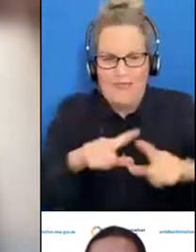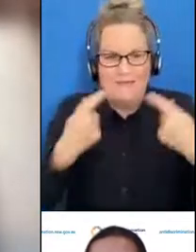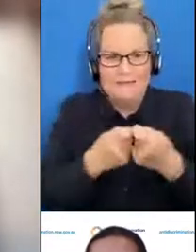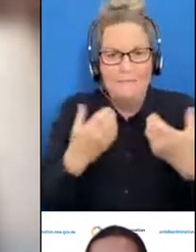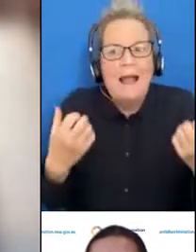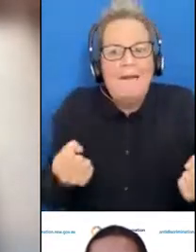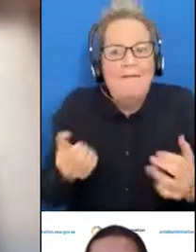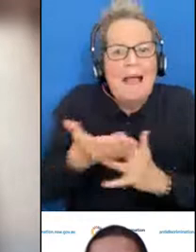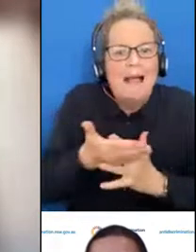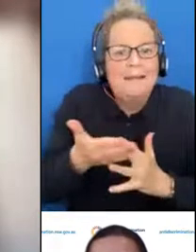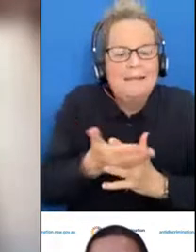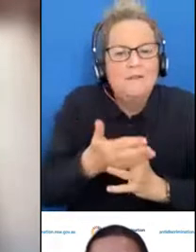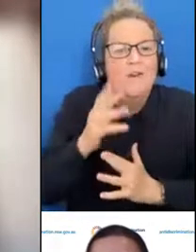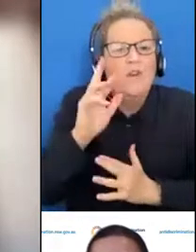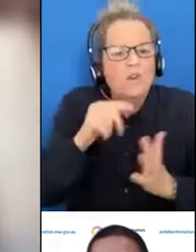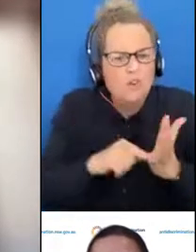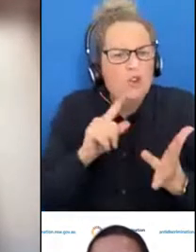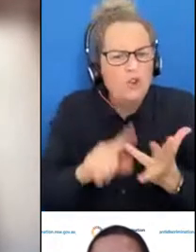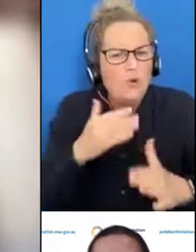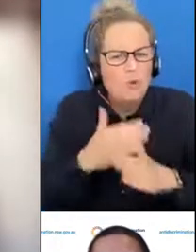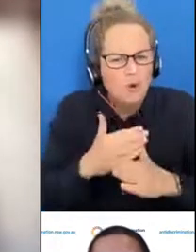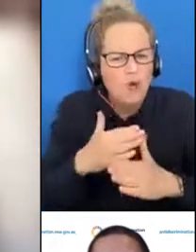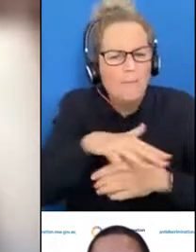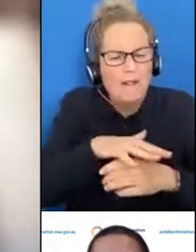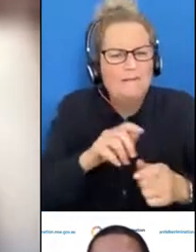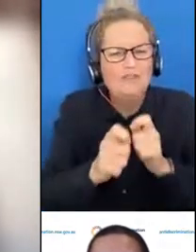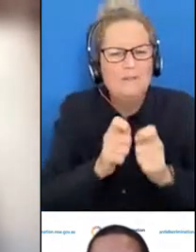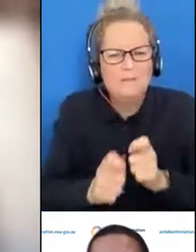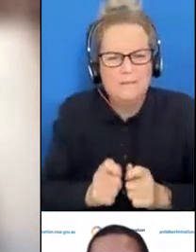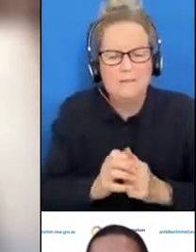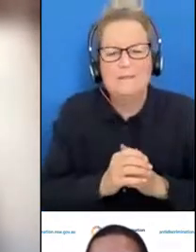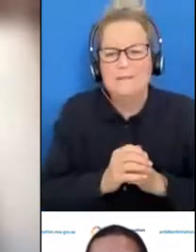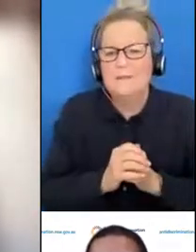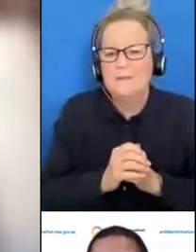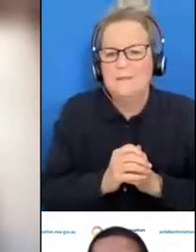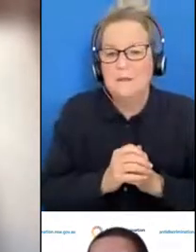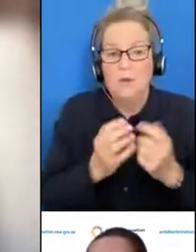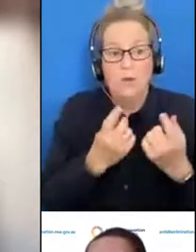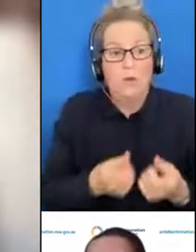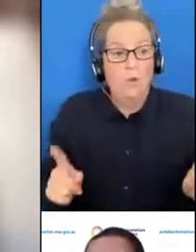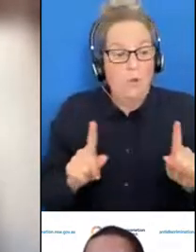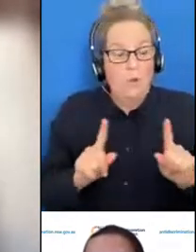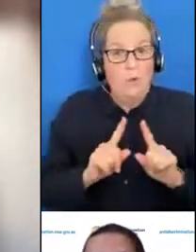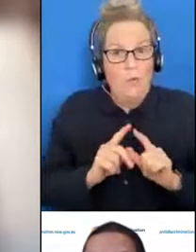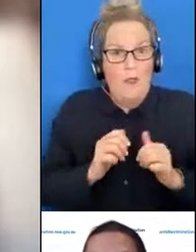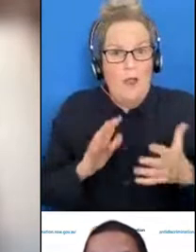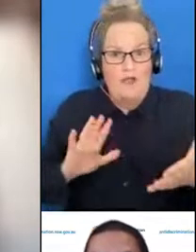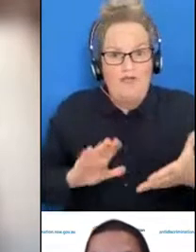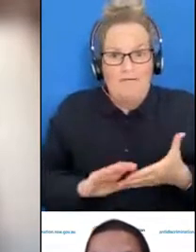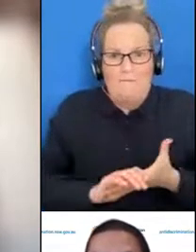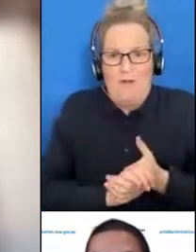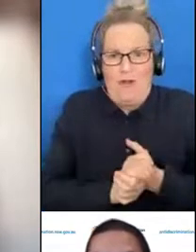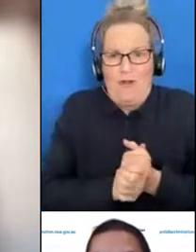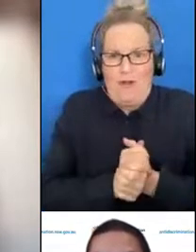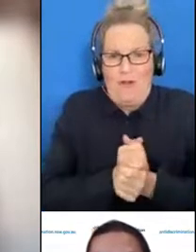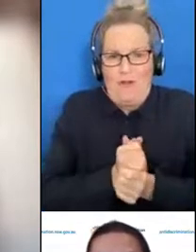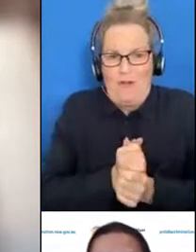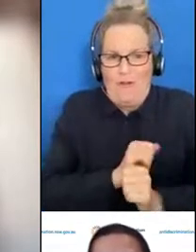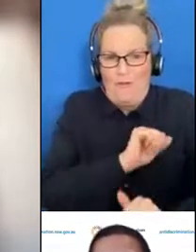workplace adjustments. So we are grateful that a lot of you from those teams,